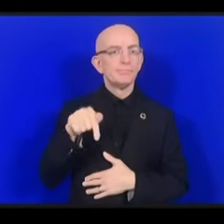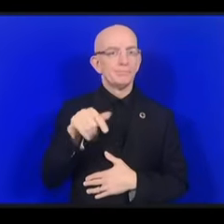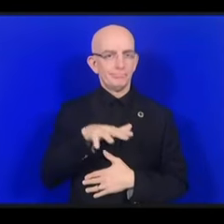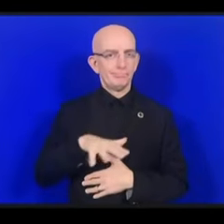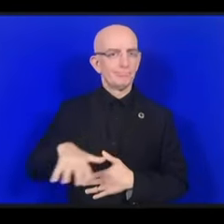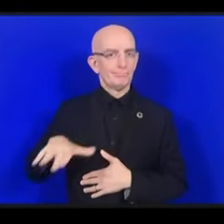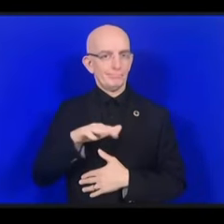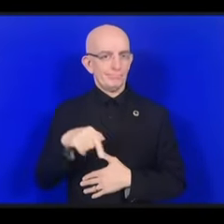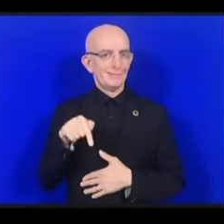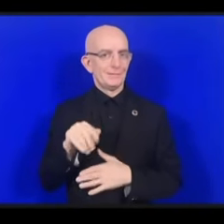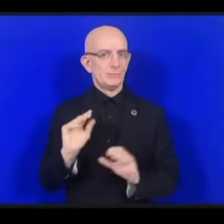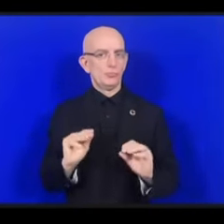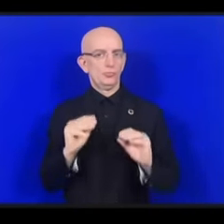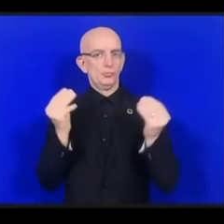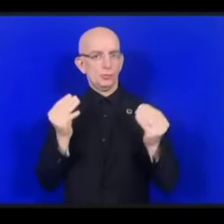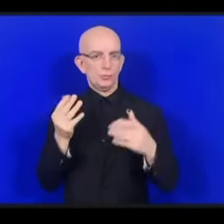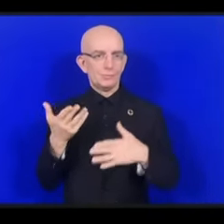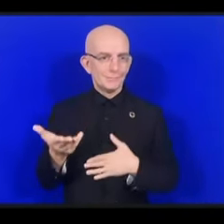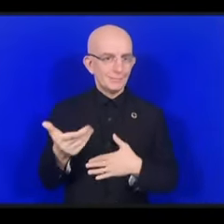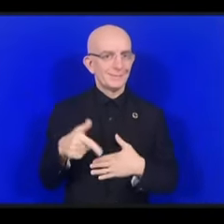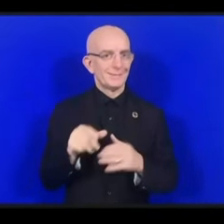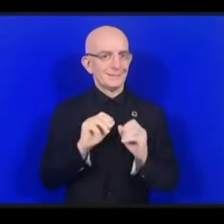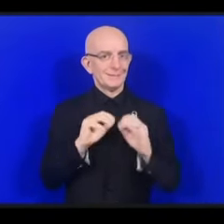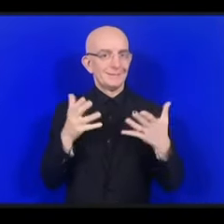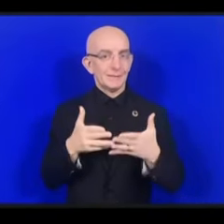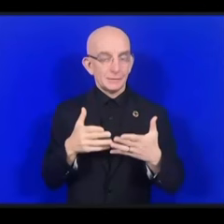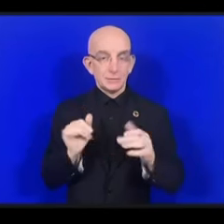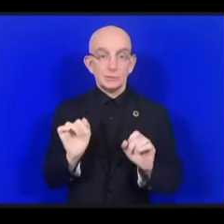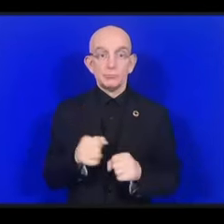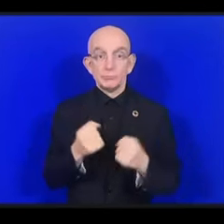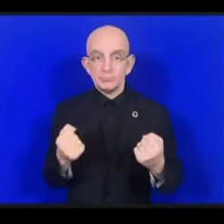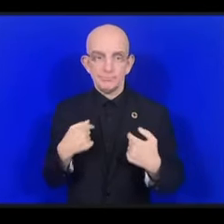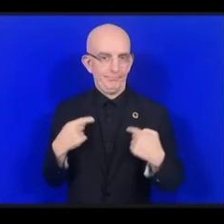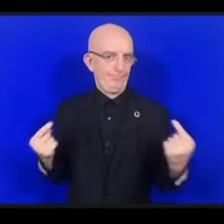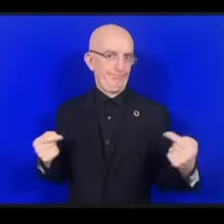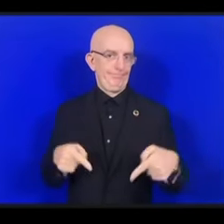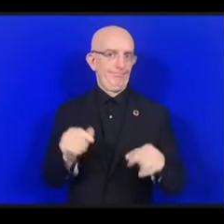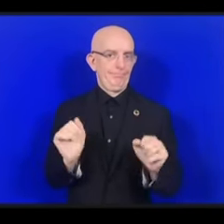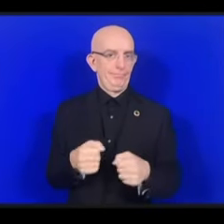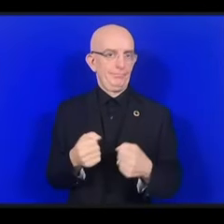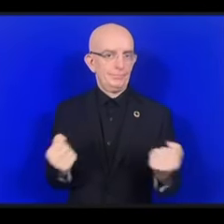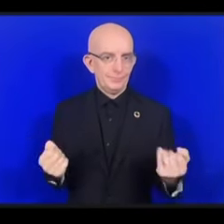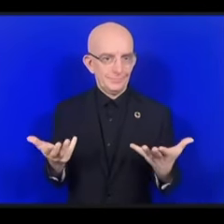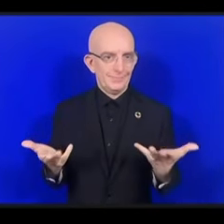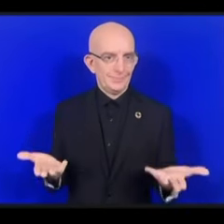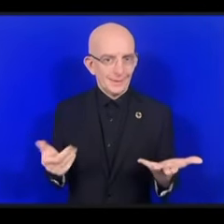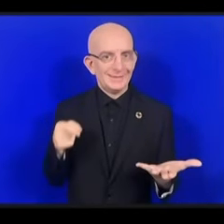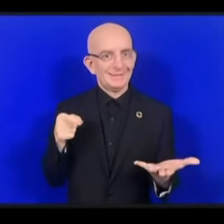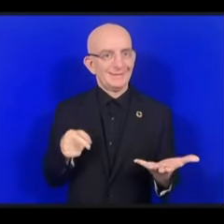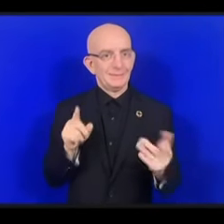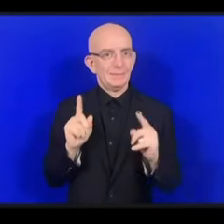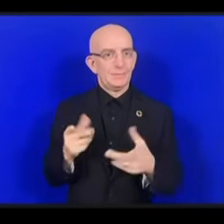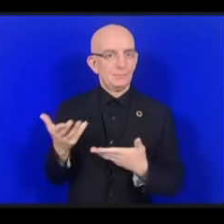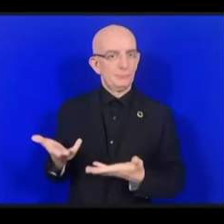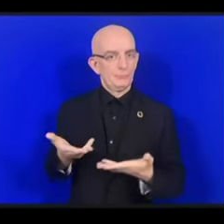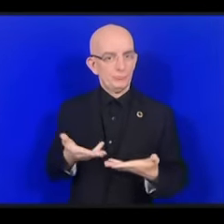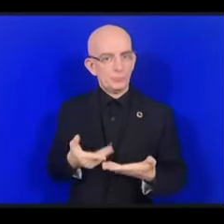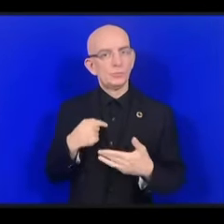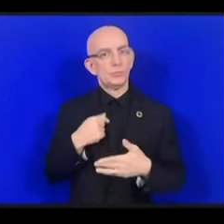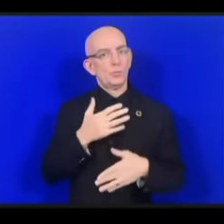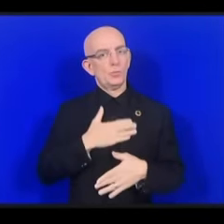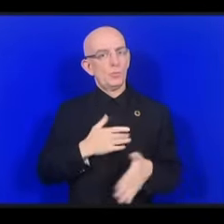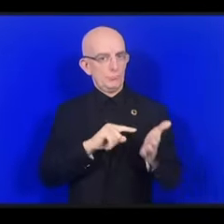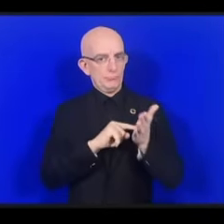At the end of this IGF, it is now even more clear how we need to step up to the main challenge